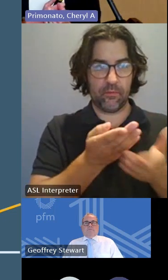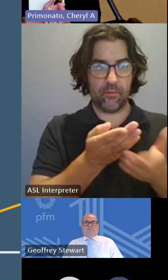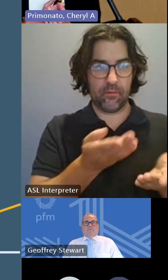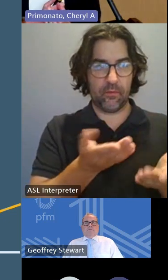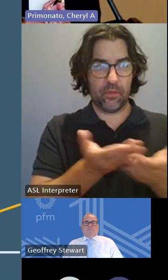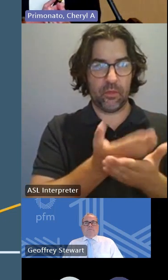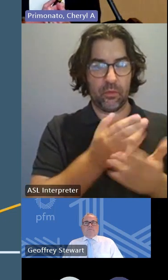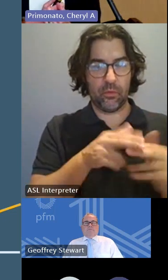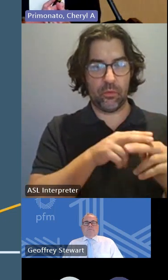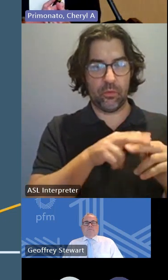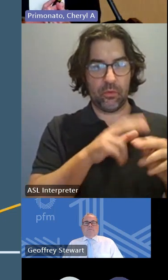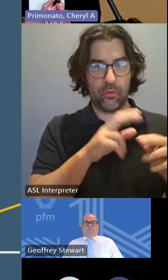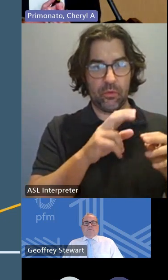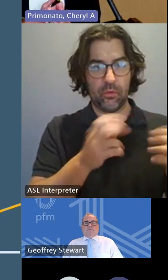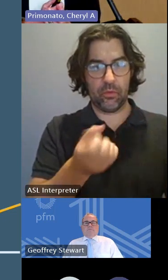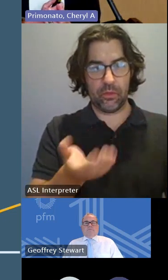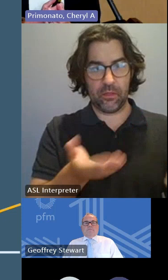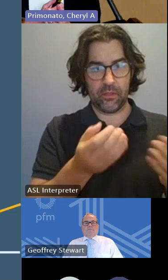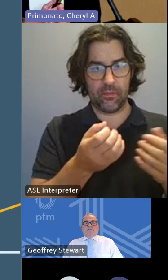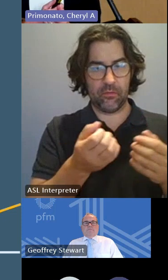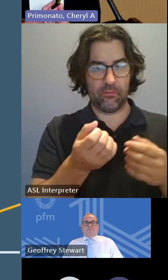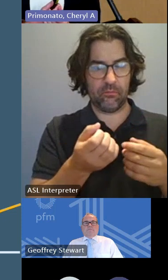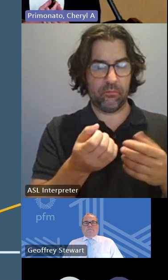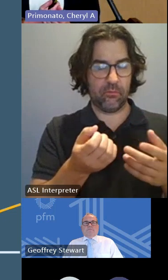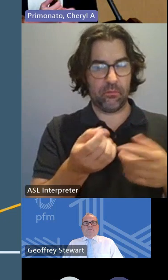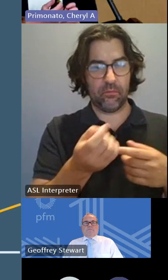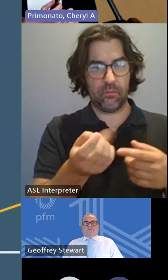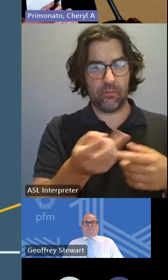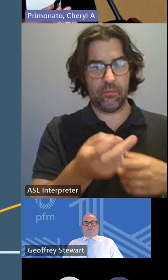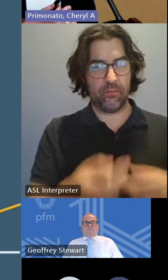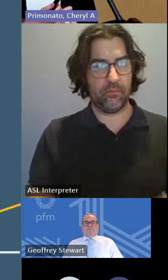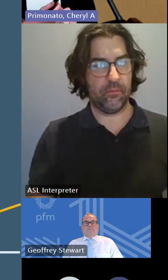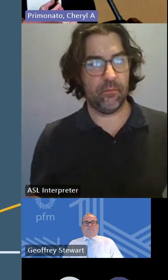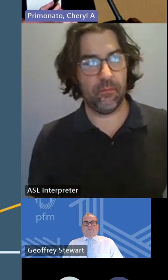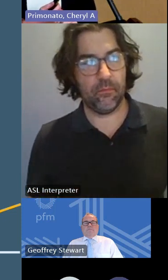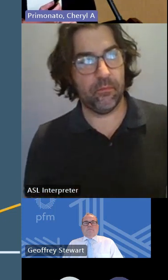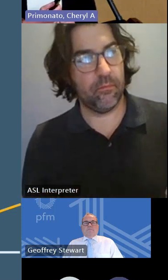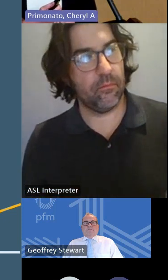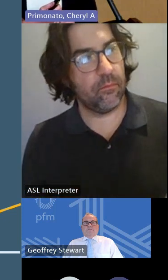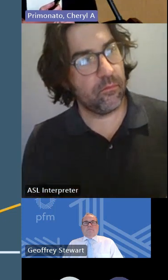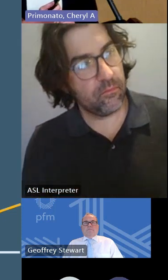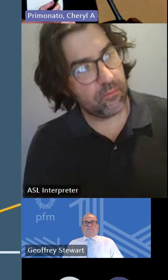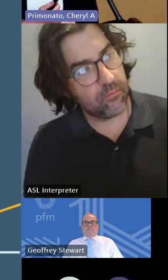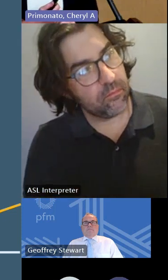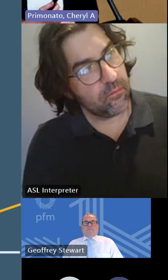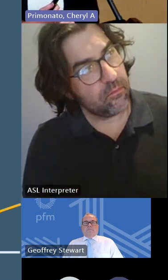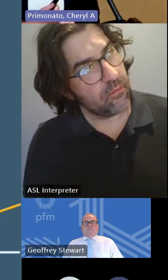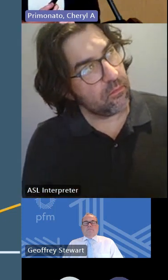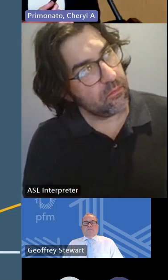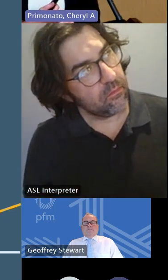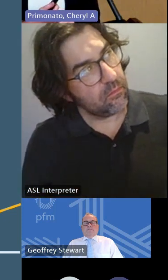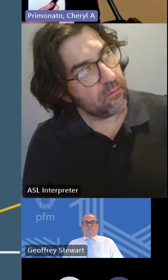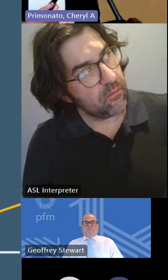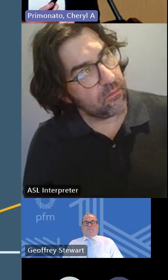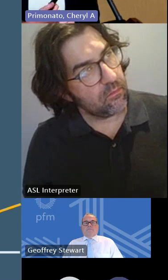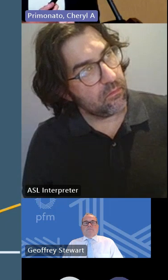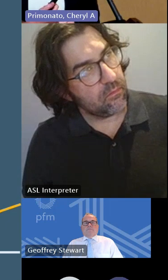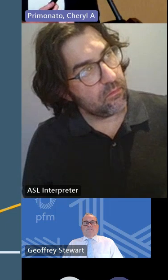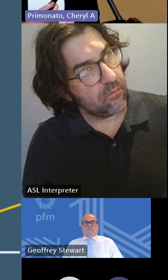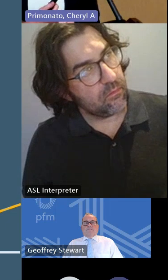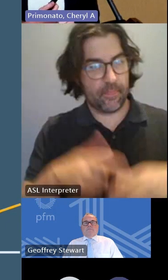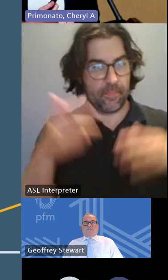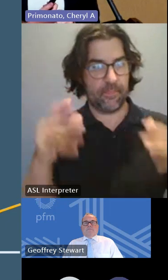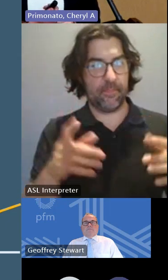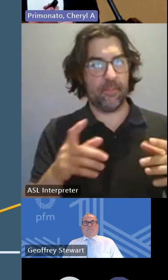rail cars here over the next couple of years. So by the time we complete this design, build, and